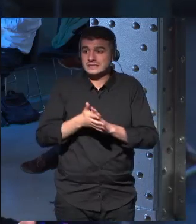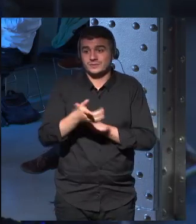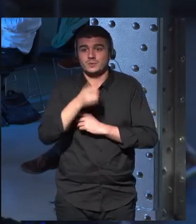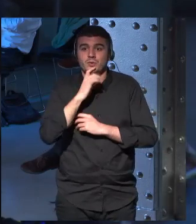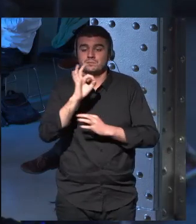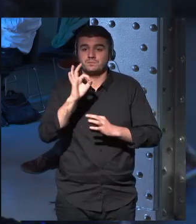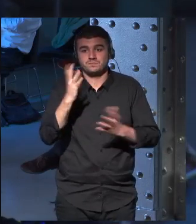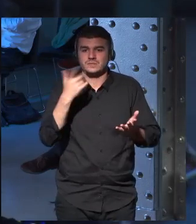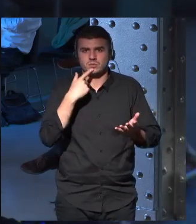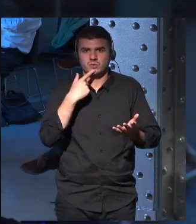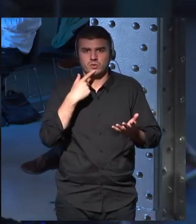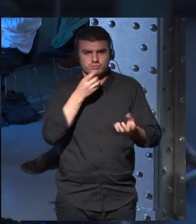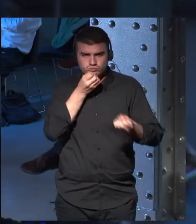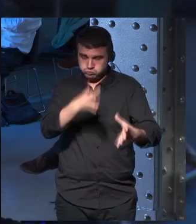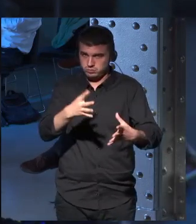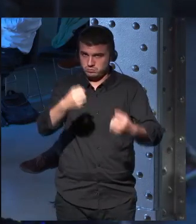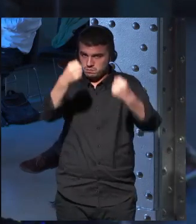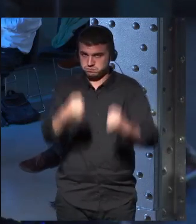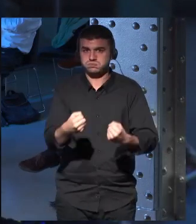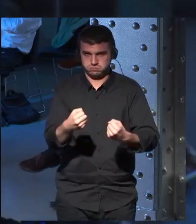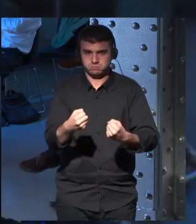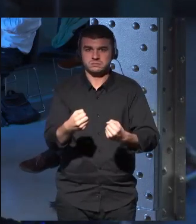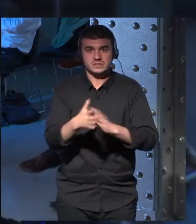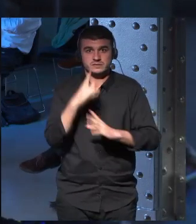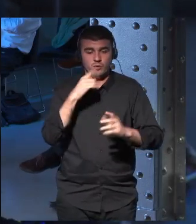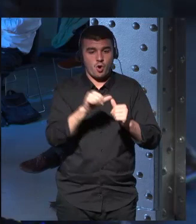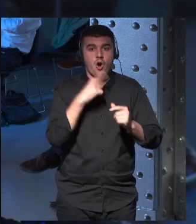made by opponents of abortion.